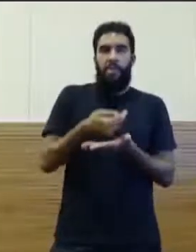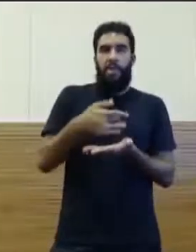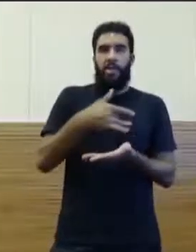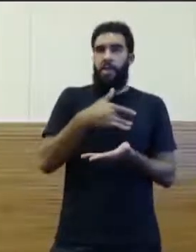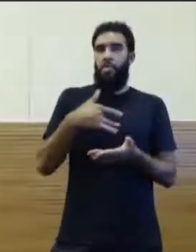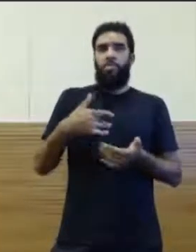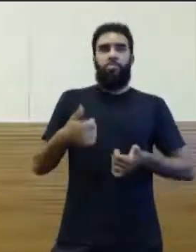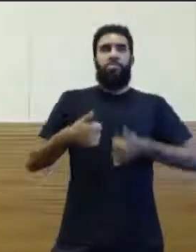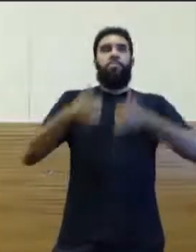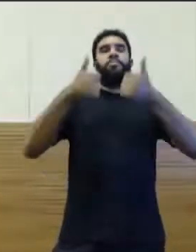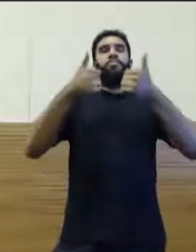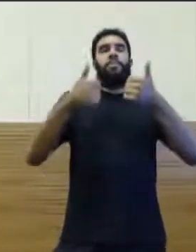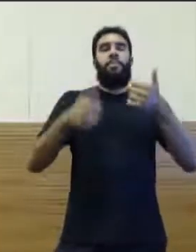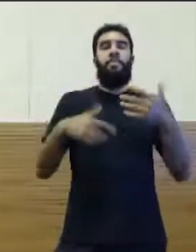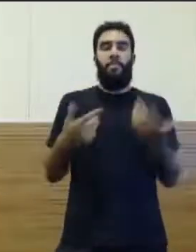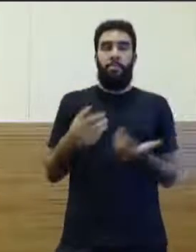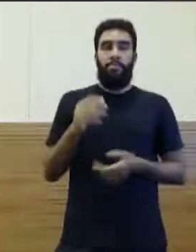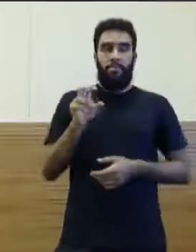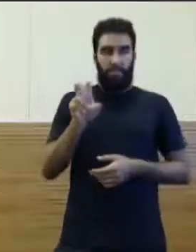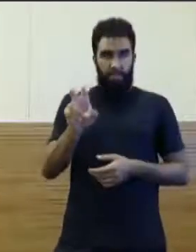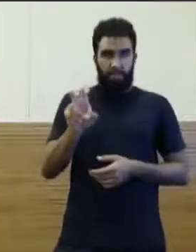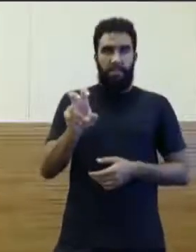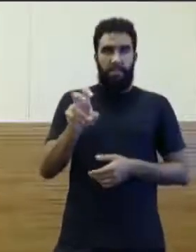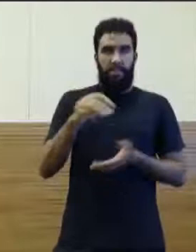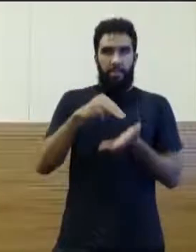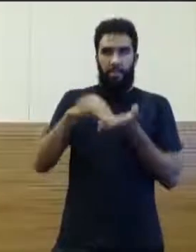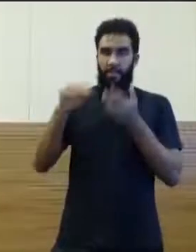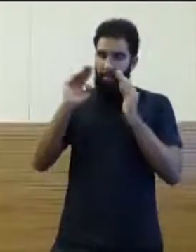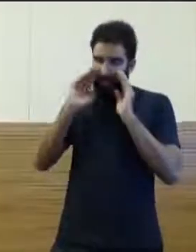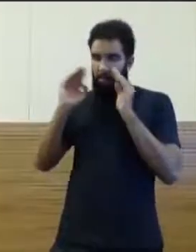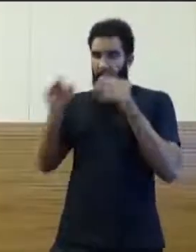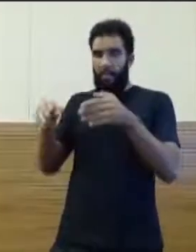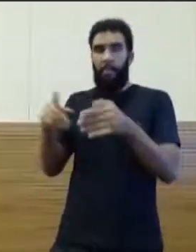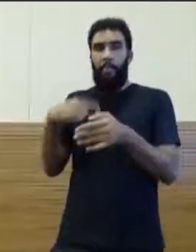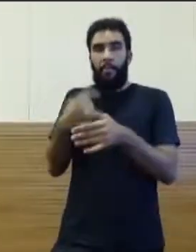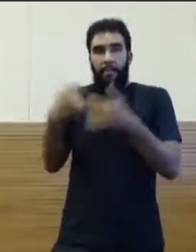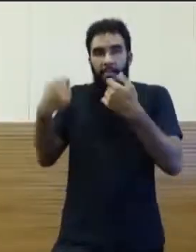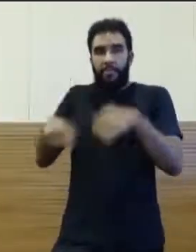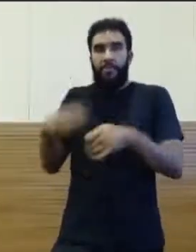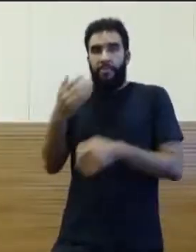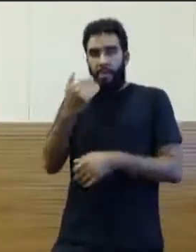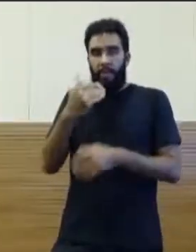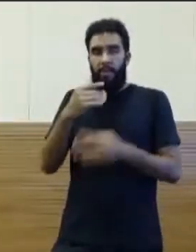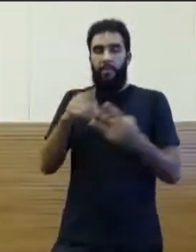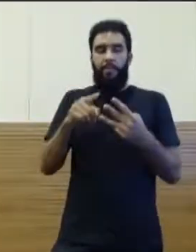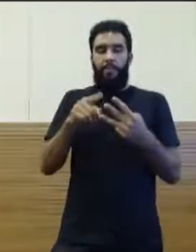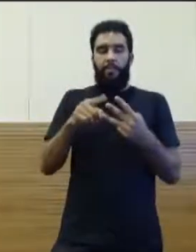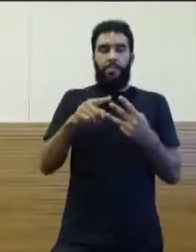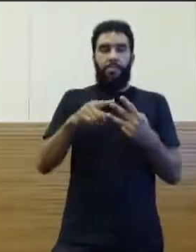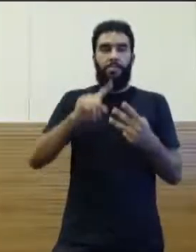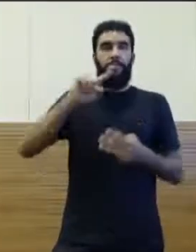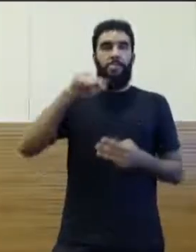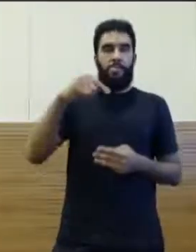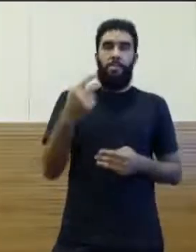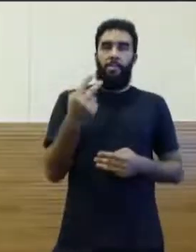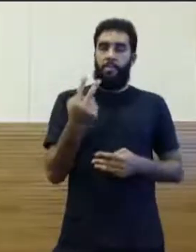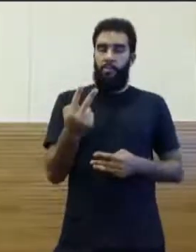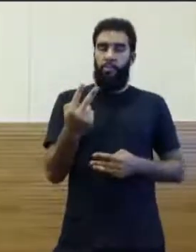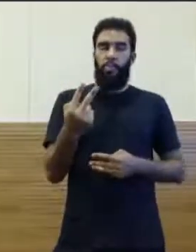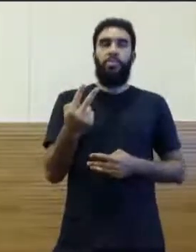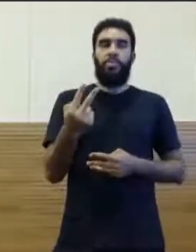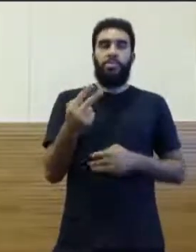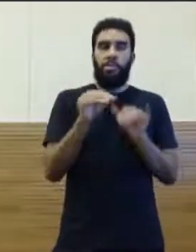that is within the spoon and is healthy. So 5 messages are directed to that. And then we have